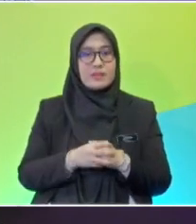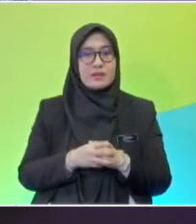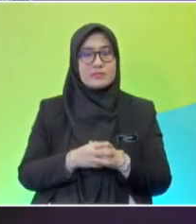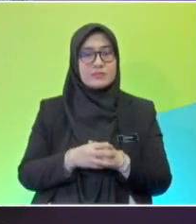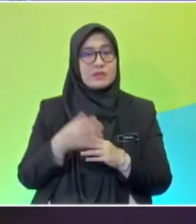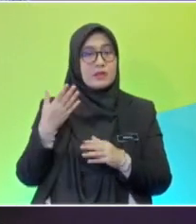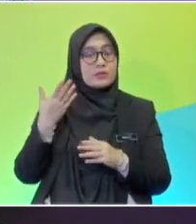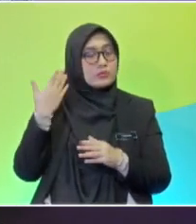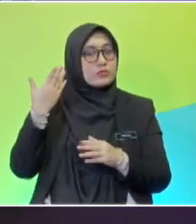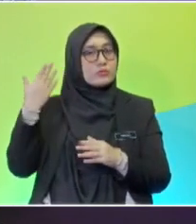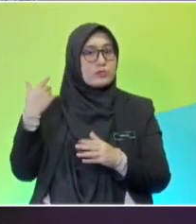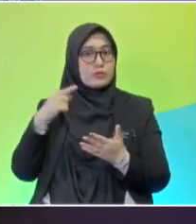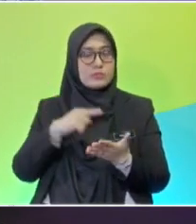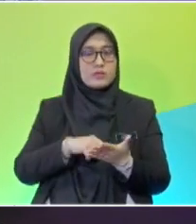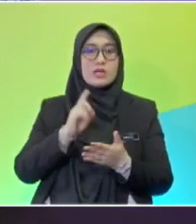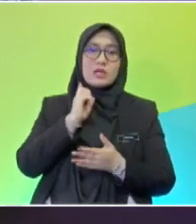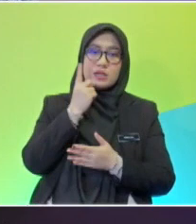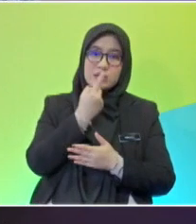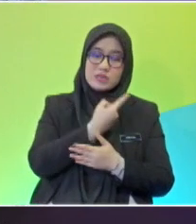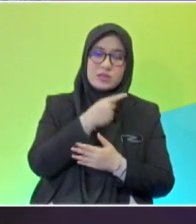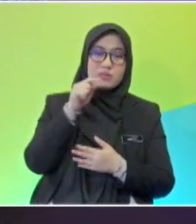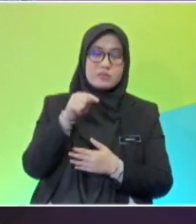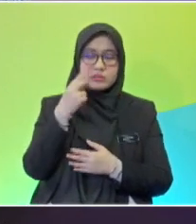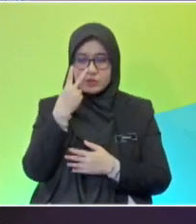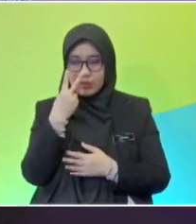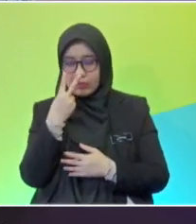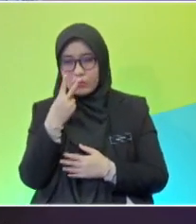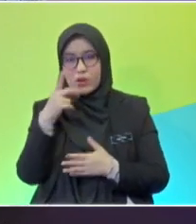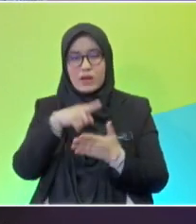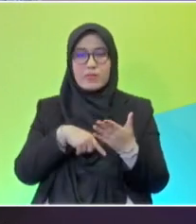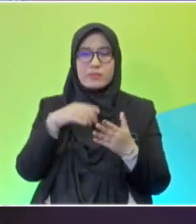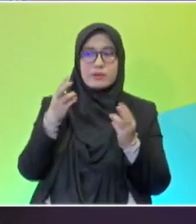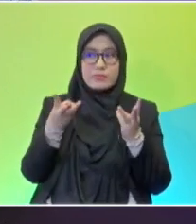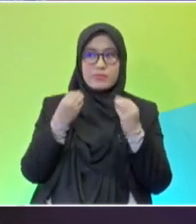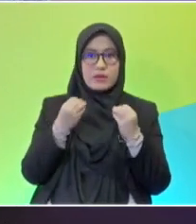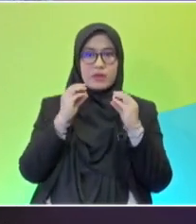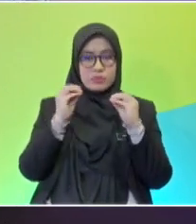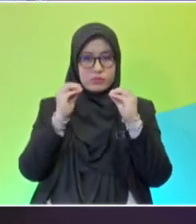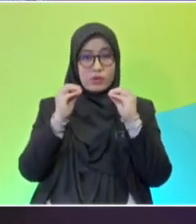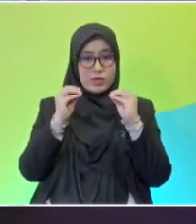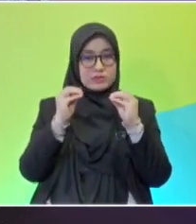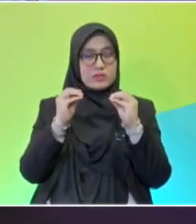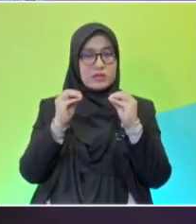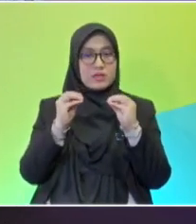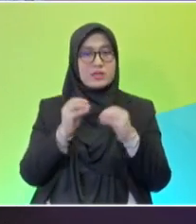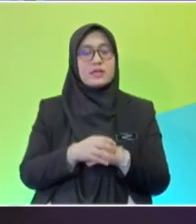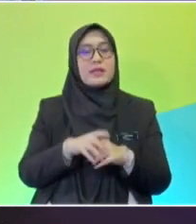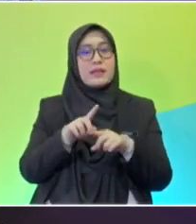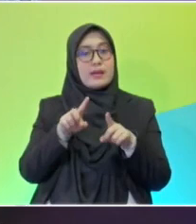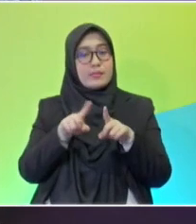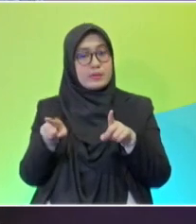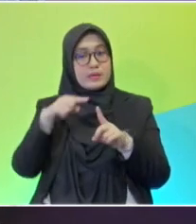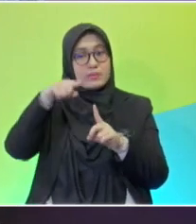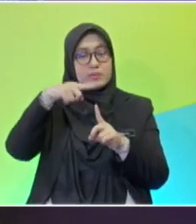this, we had to really think of, okay, what is it? What can I do with this? Right. But with this SOW, it's